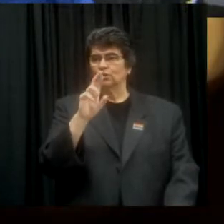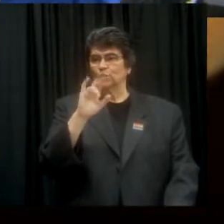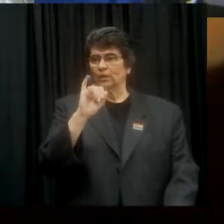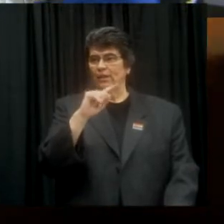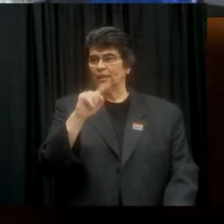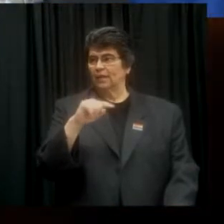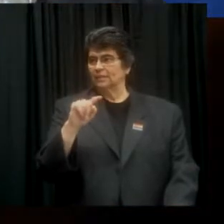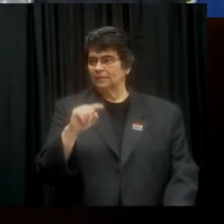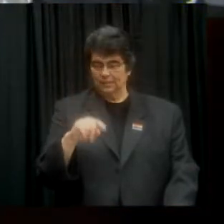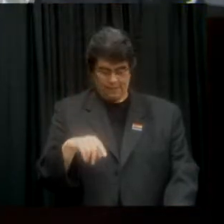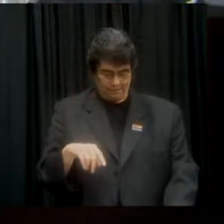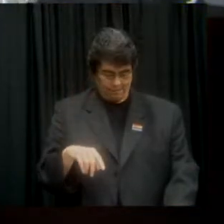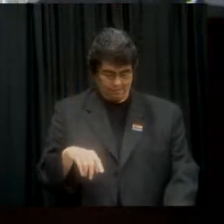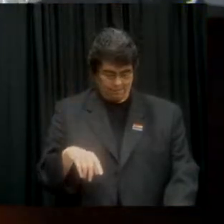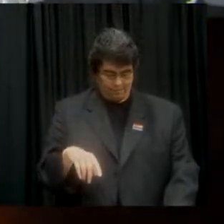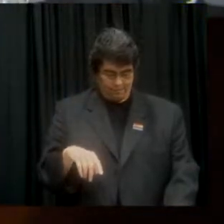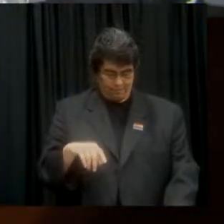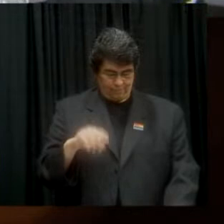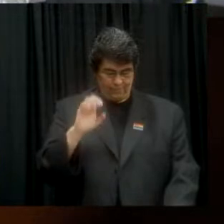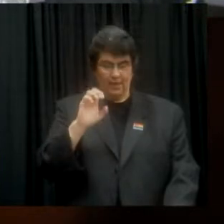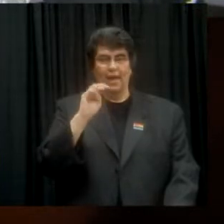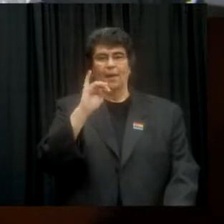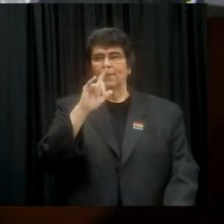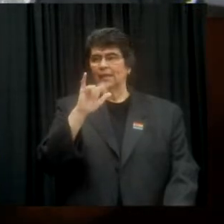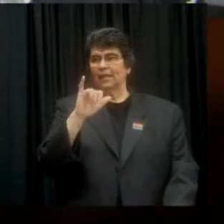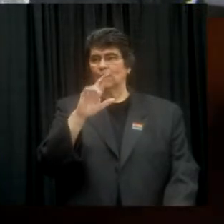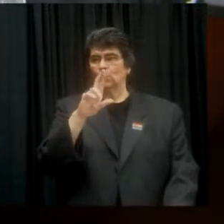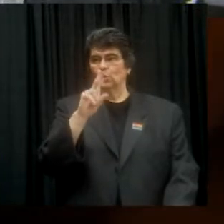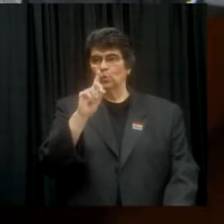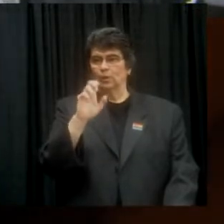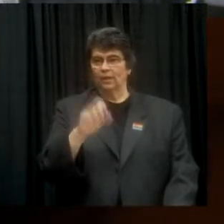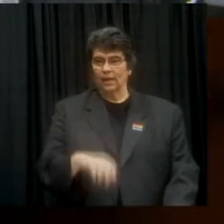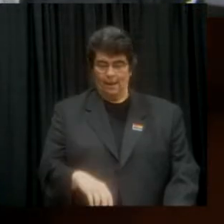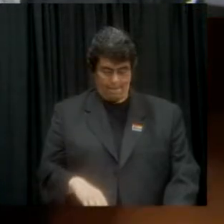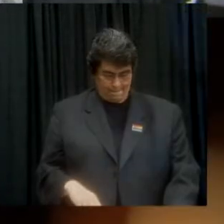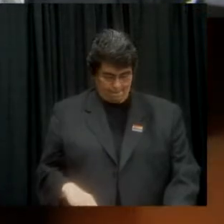My last one. Emily H. Rood.